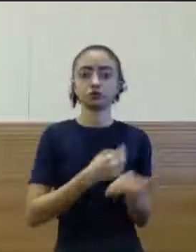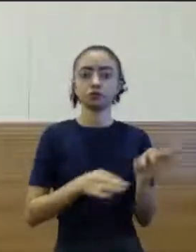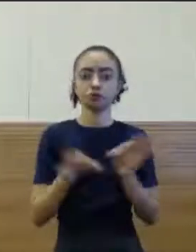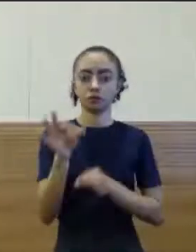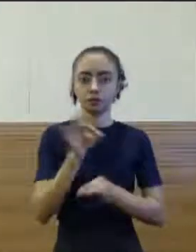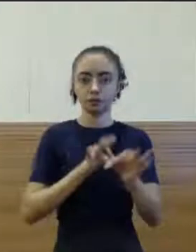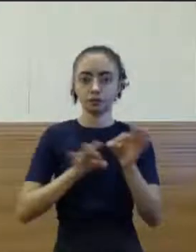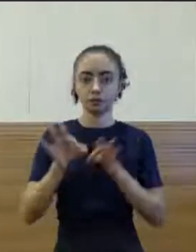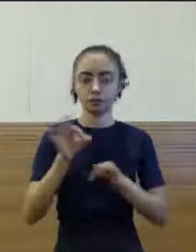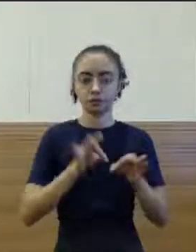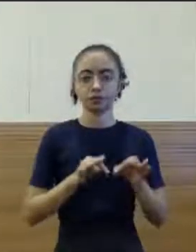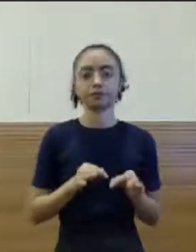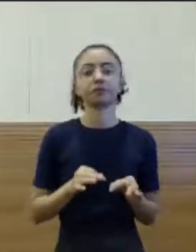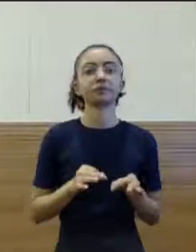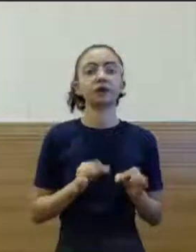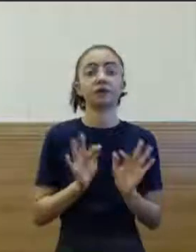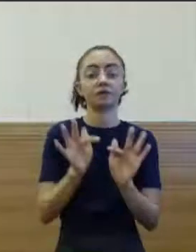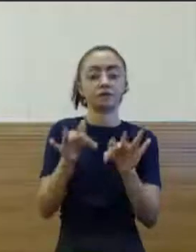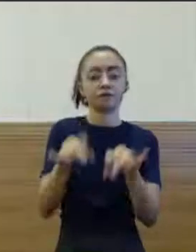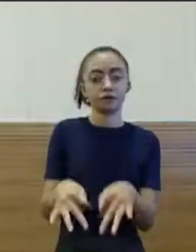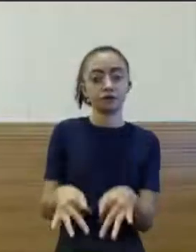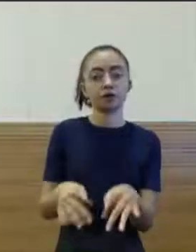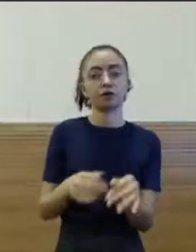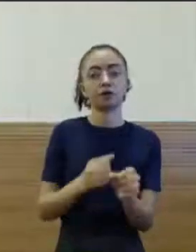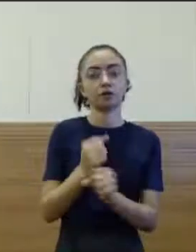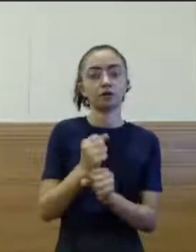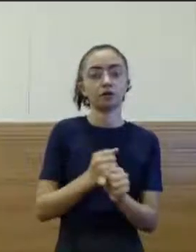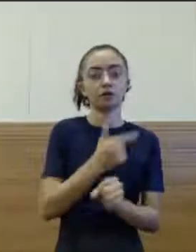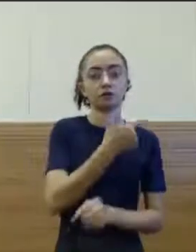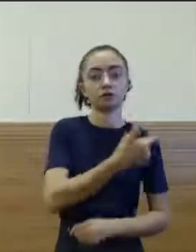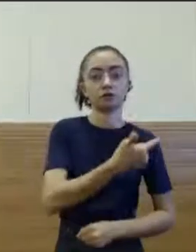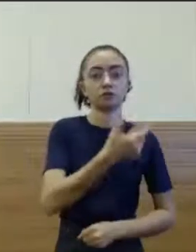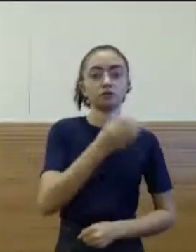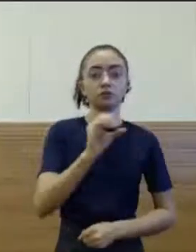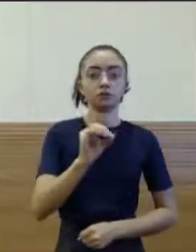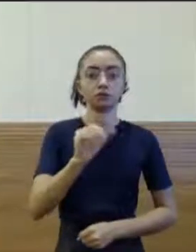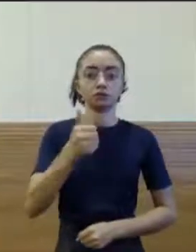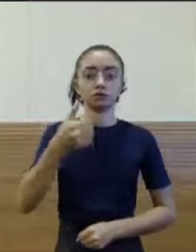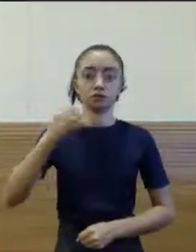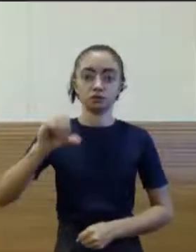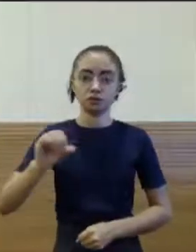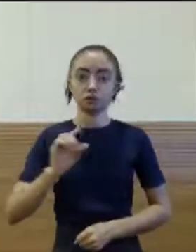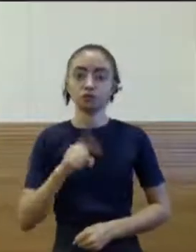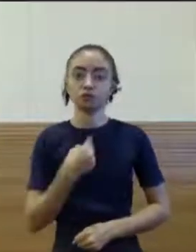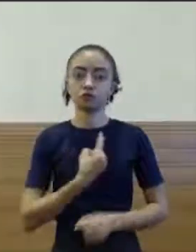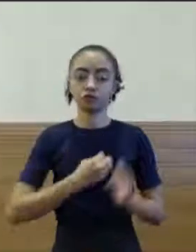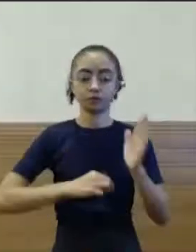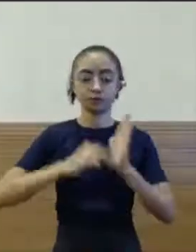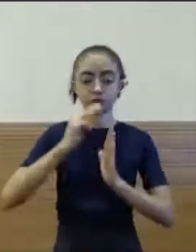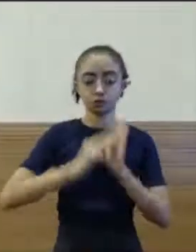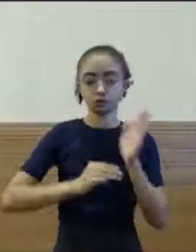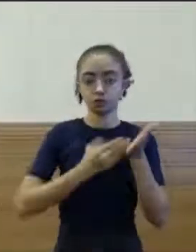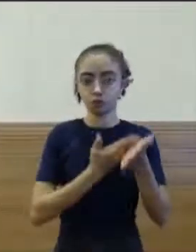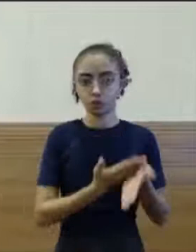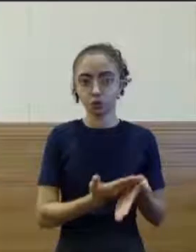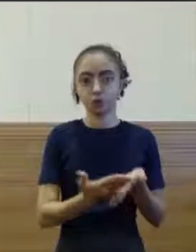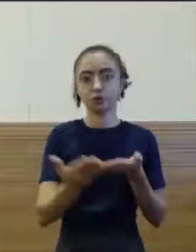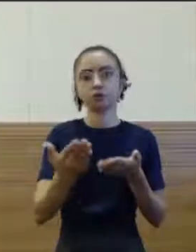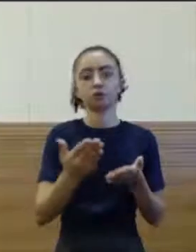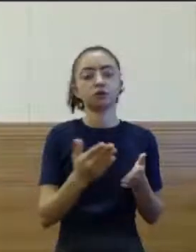at the end of 2019 when we started to study this methodology. We mapped the